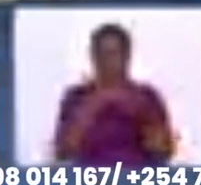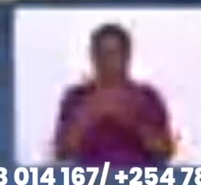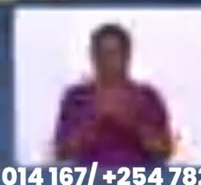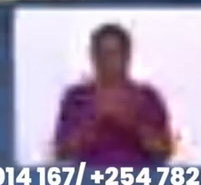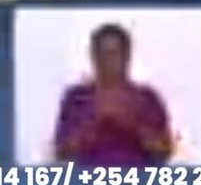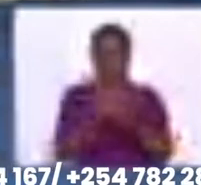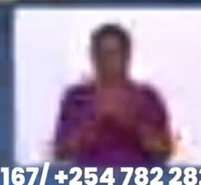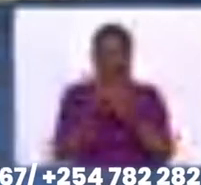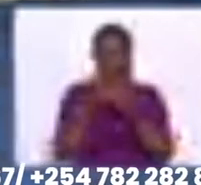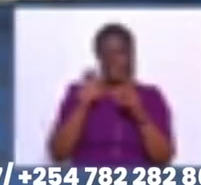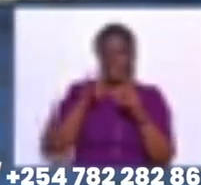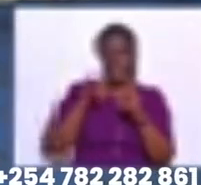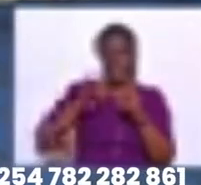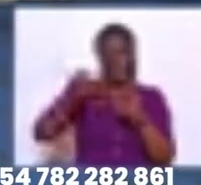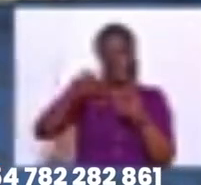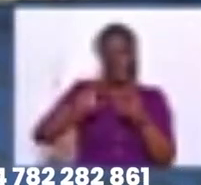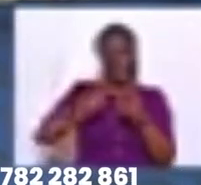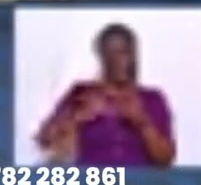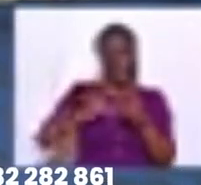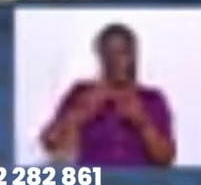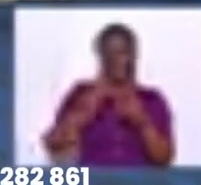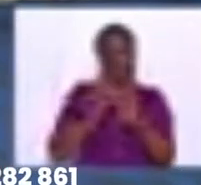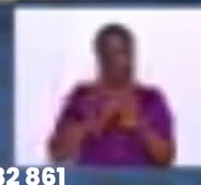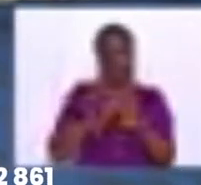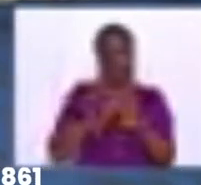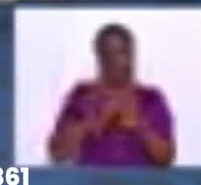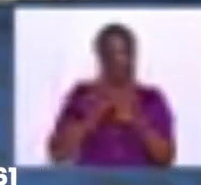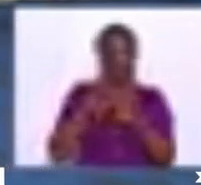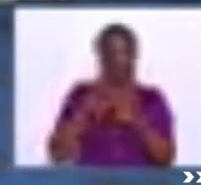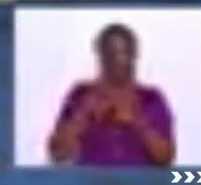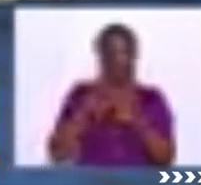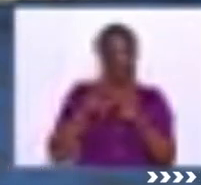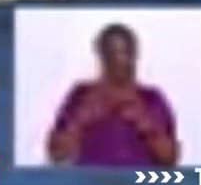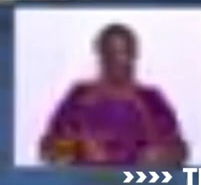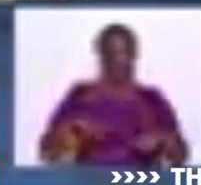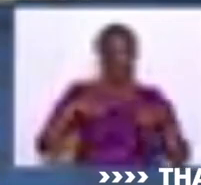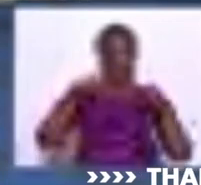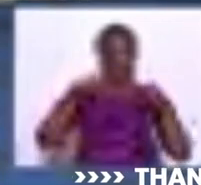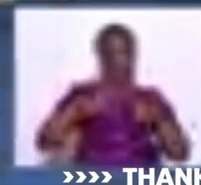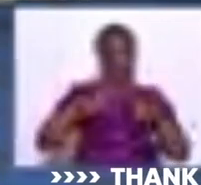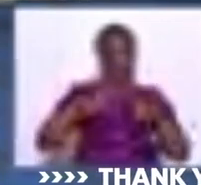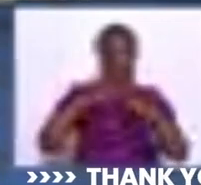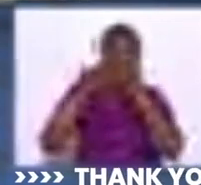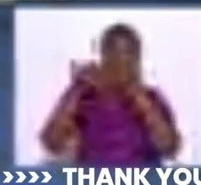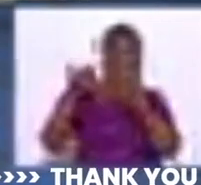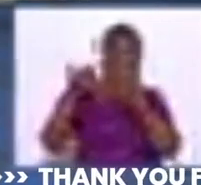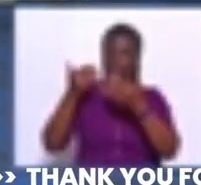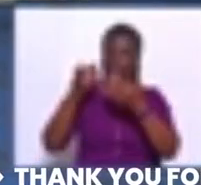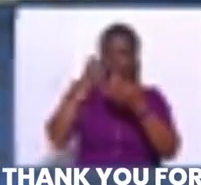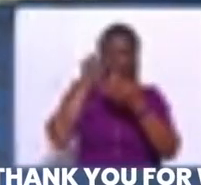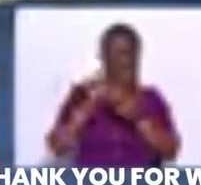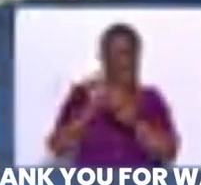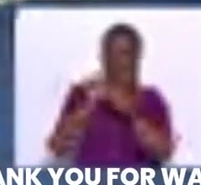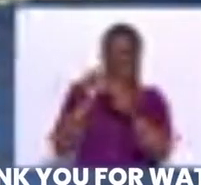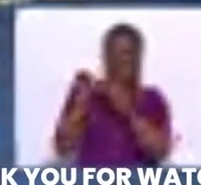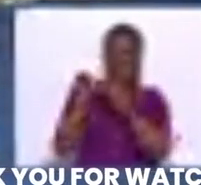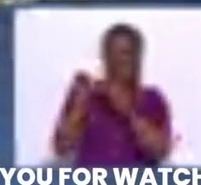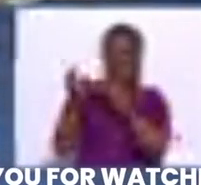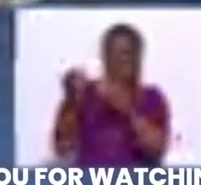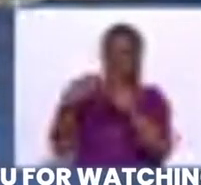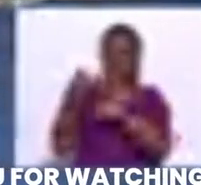said to me that I'm so grateful that I'm alive today because I came to you and I got that